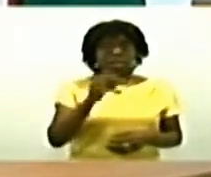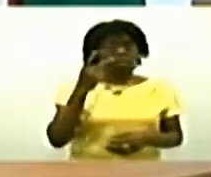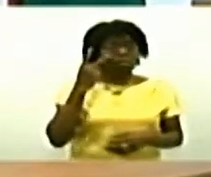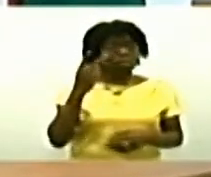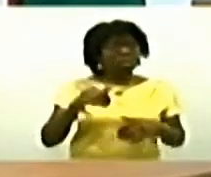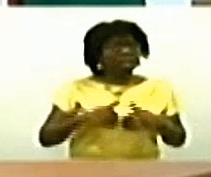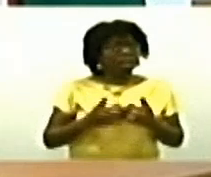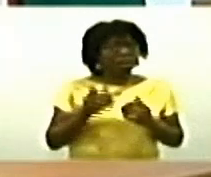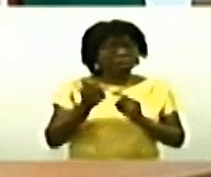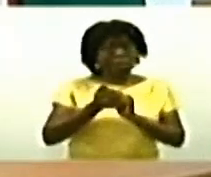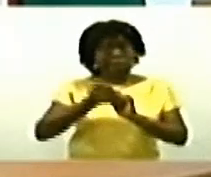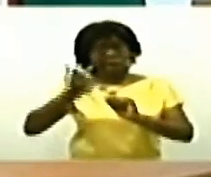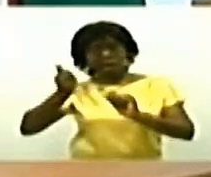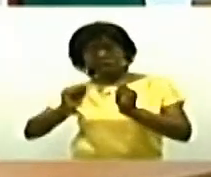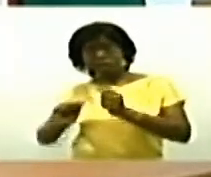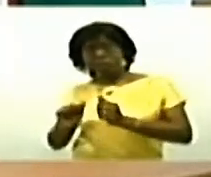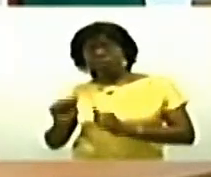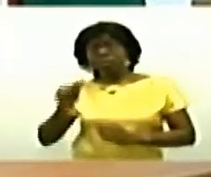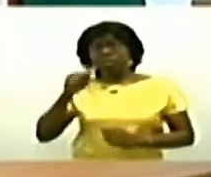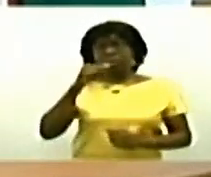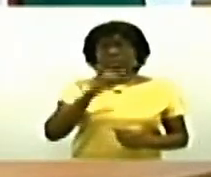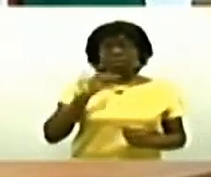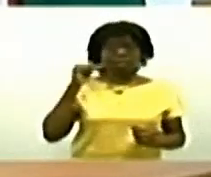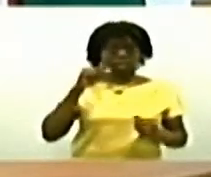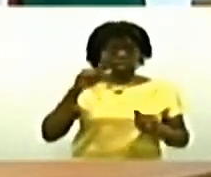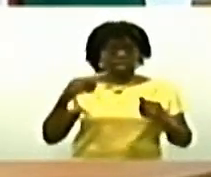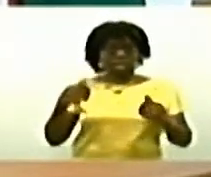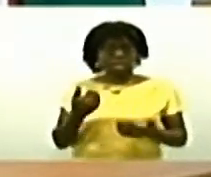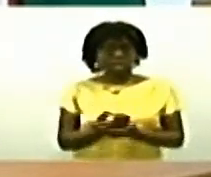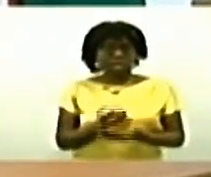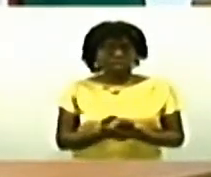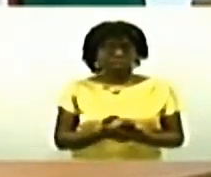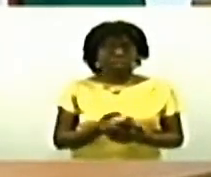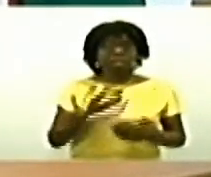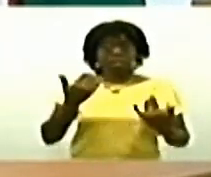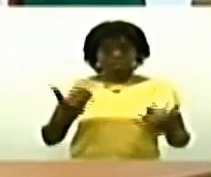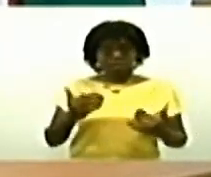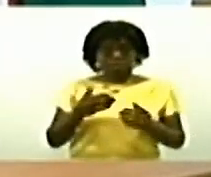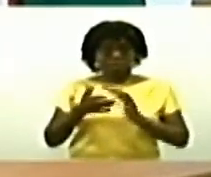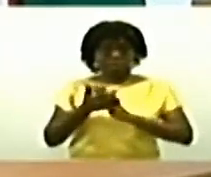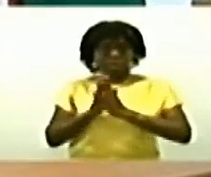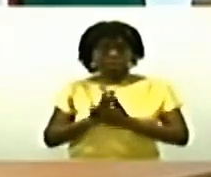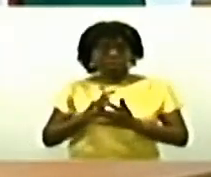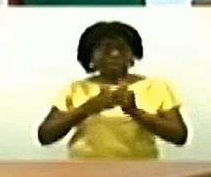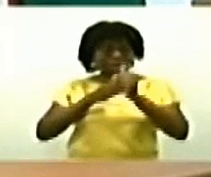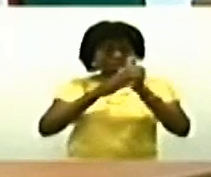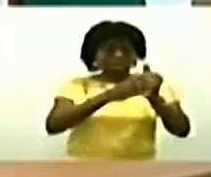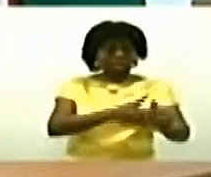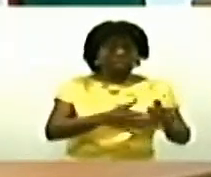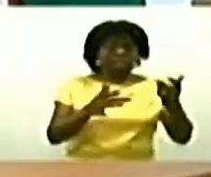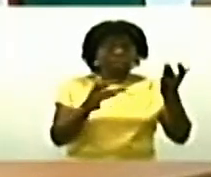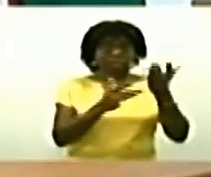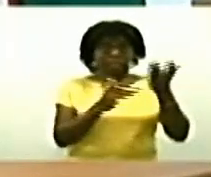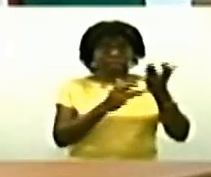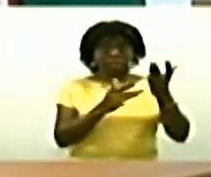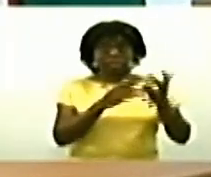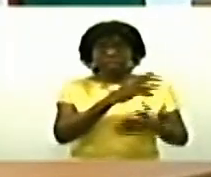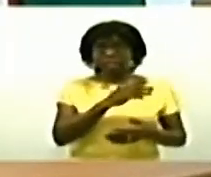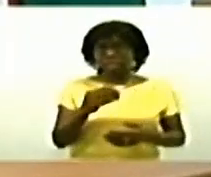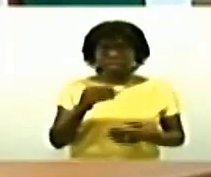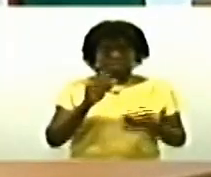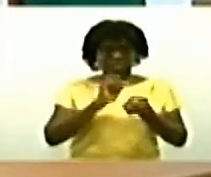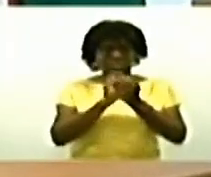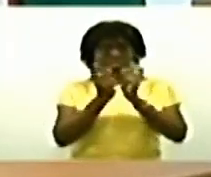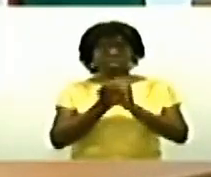backward agrarian economy has now become the leading edge of technology, and how they have been able to transform